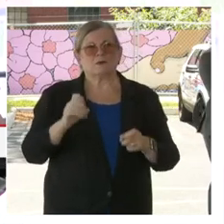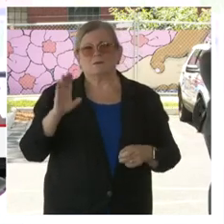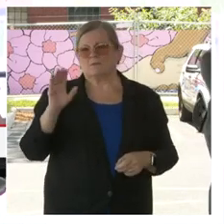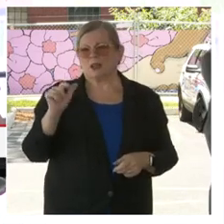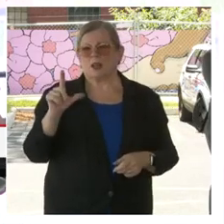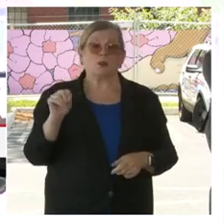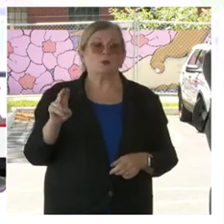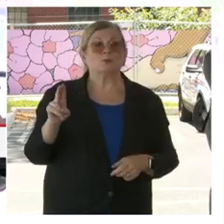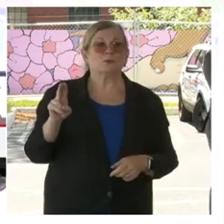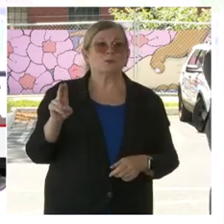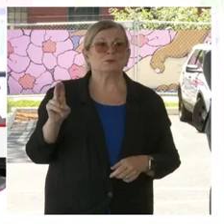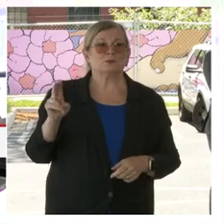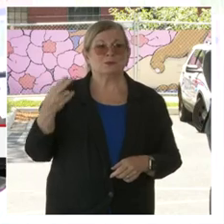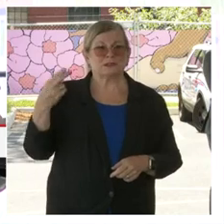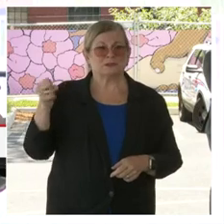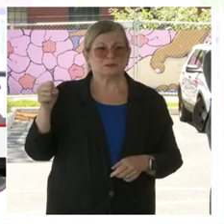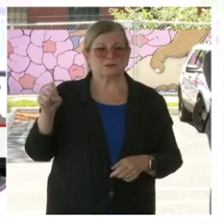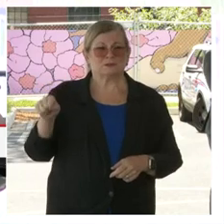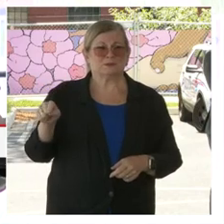Vaughn.